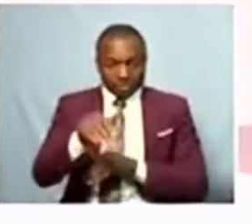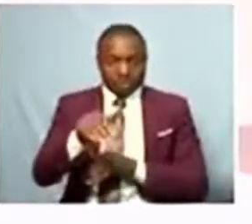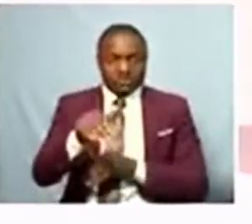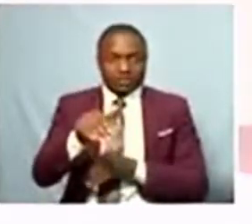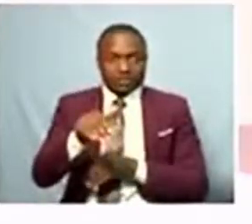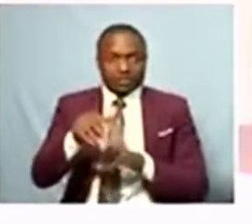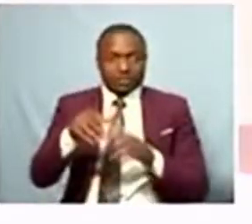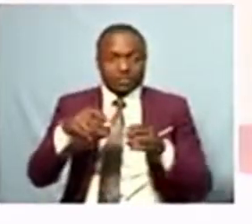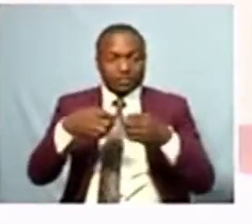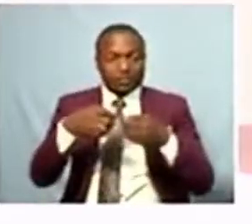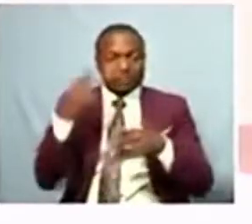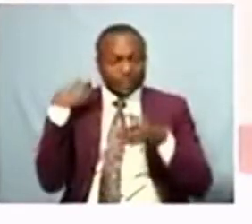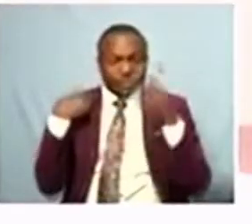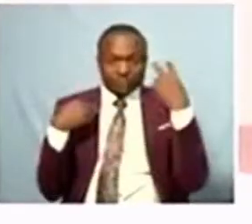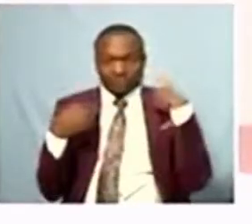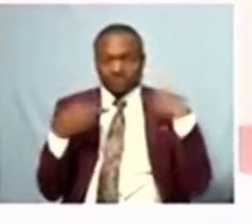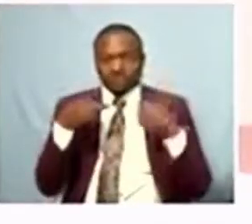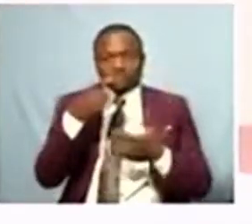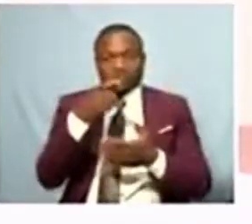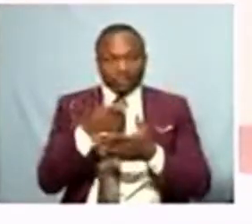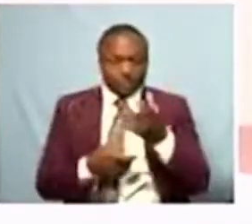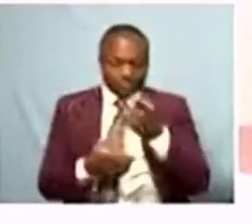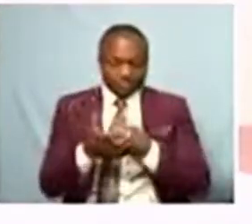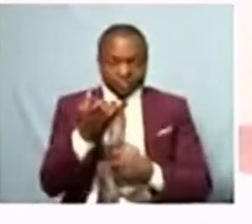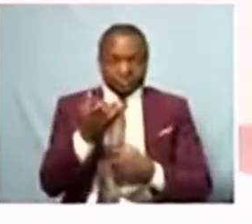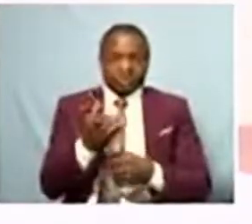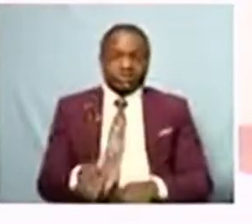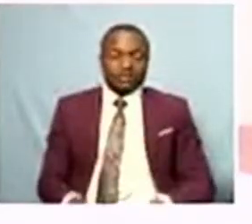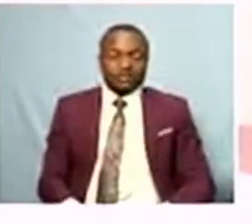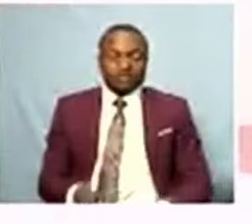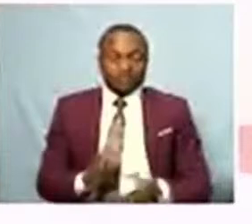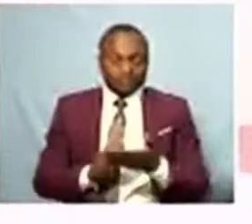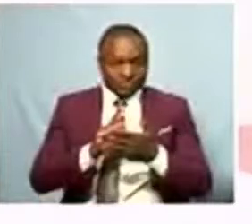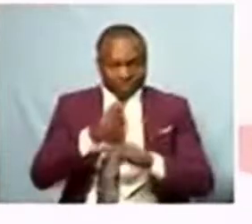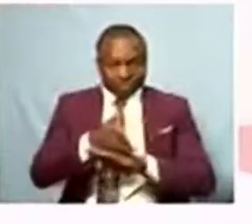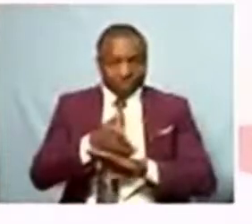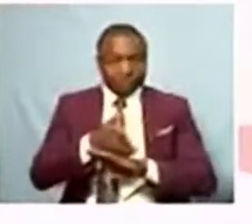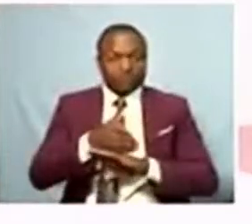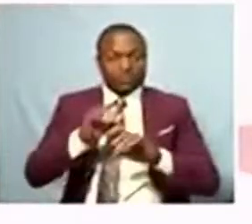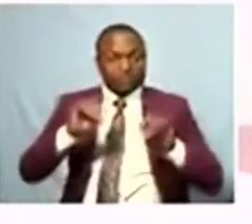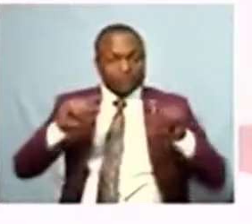an immigration consultant. Sir, upon successful